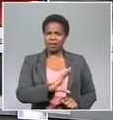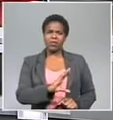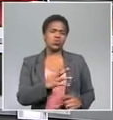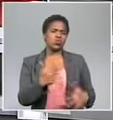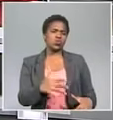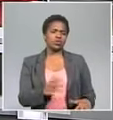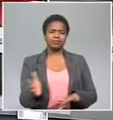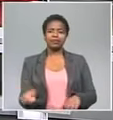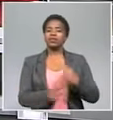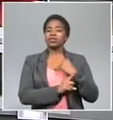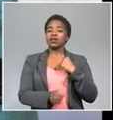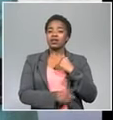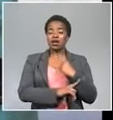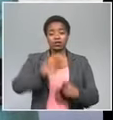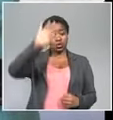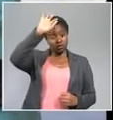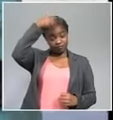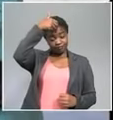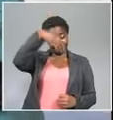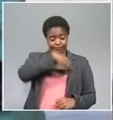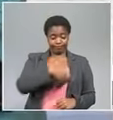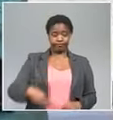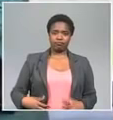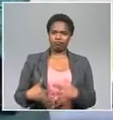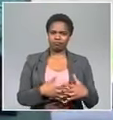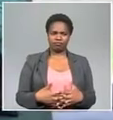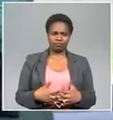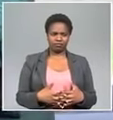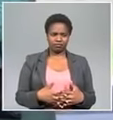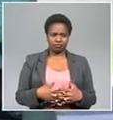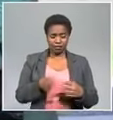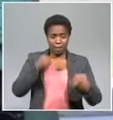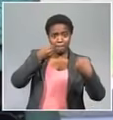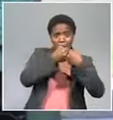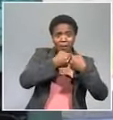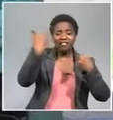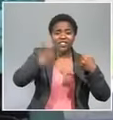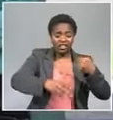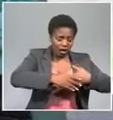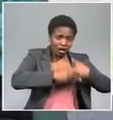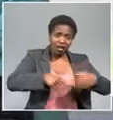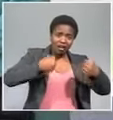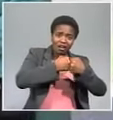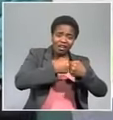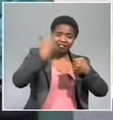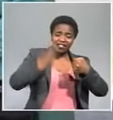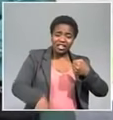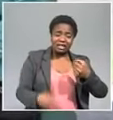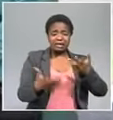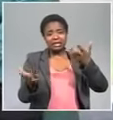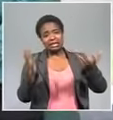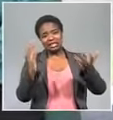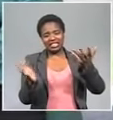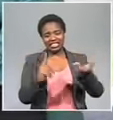And then, did Donald Trump fist bump the Queen? Surely not. That's the big question that's got social